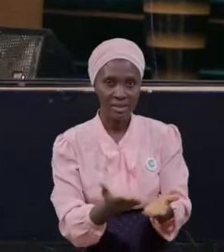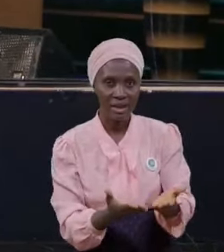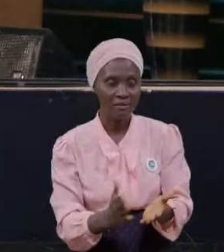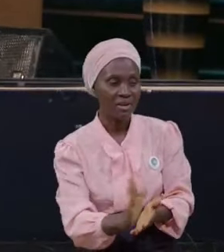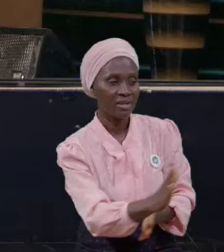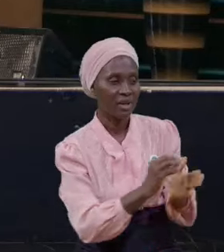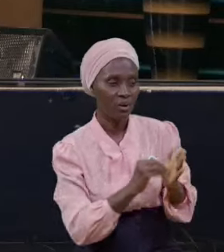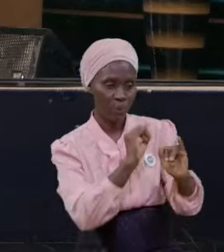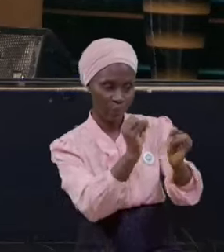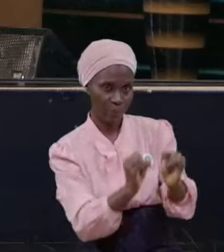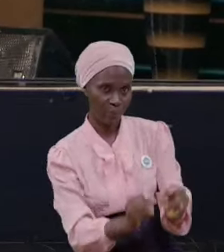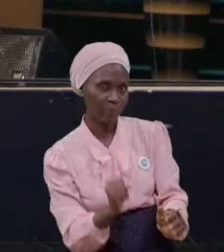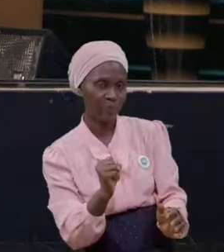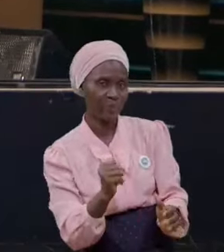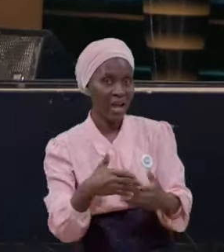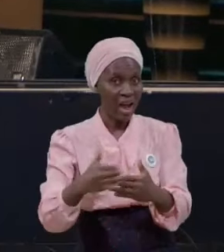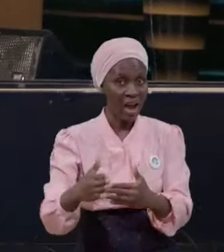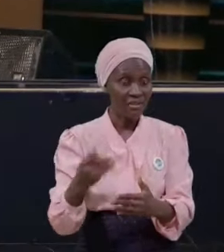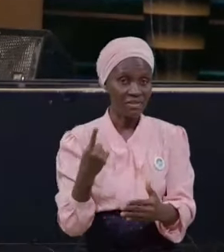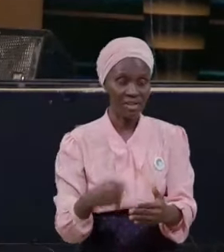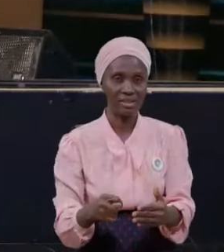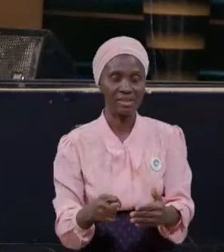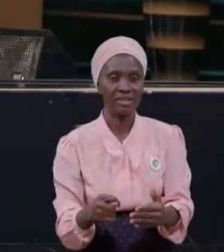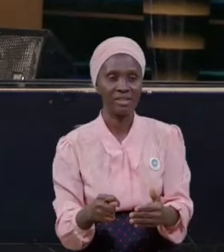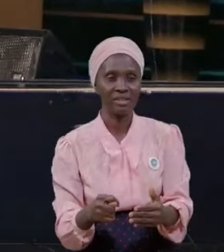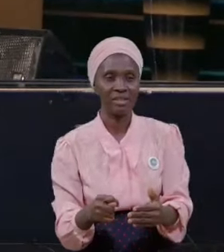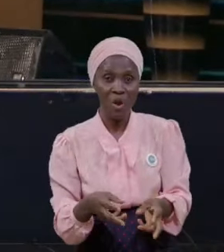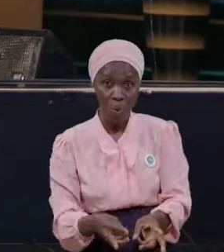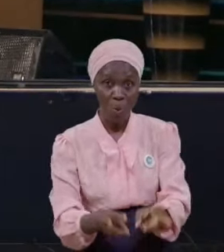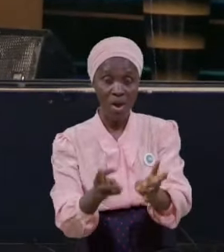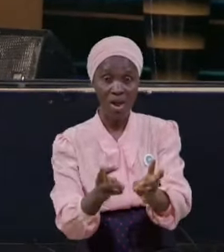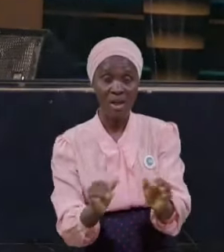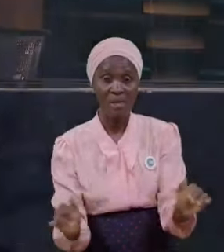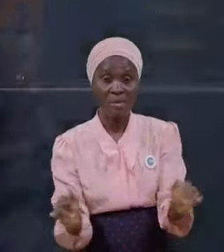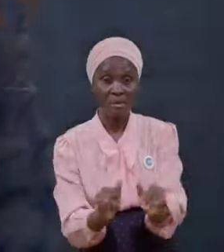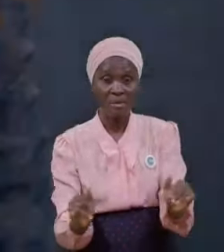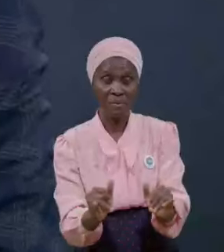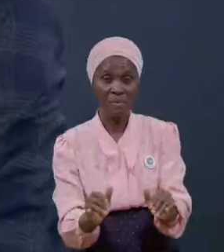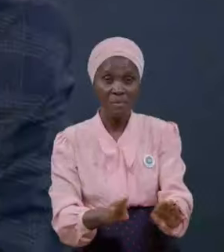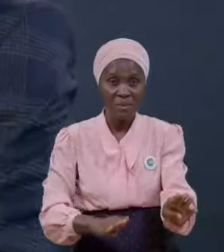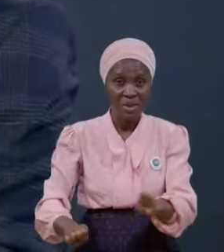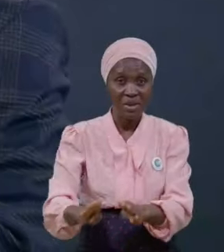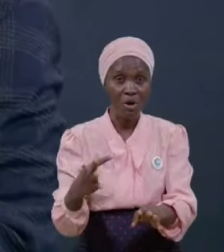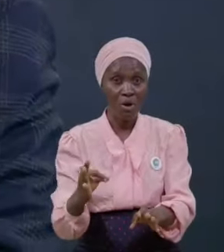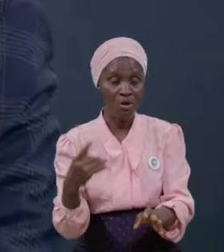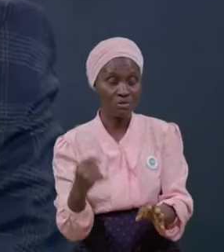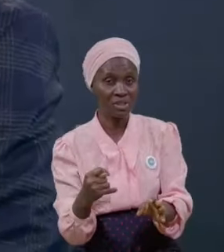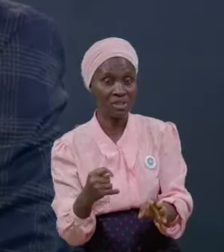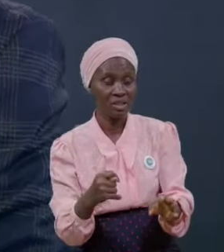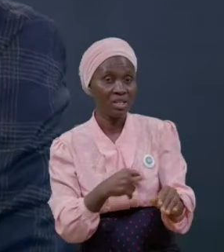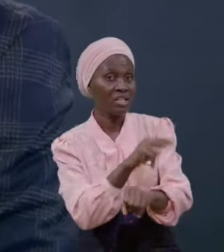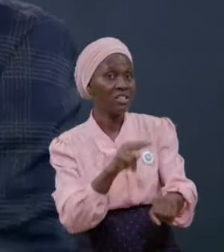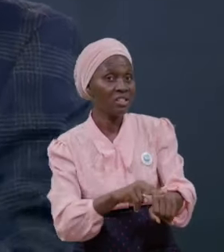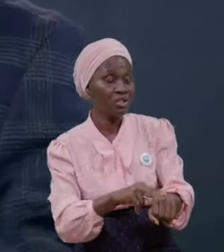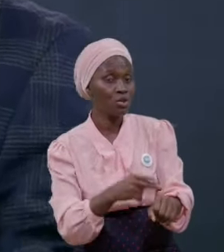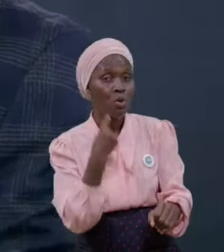manner of the nations whom they had carried